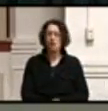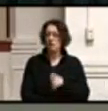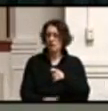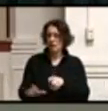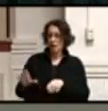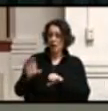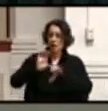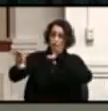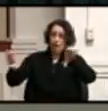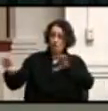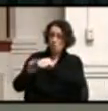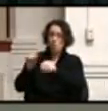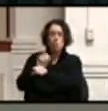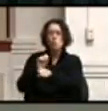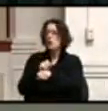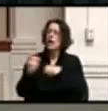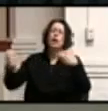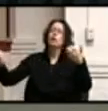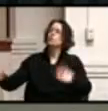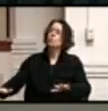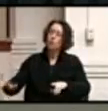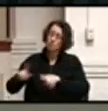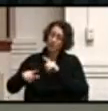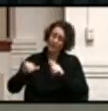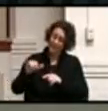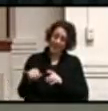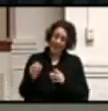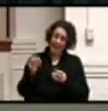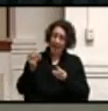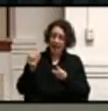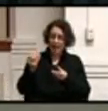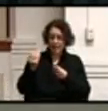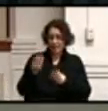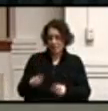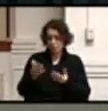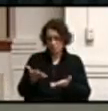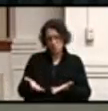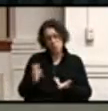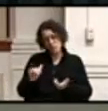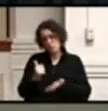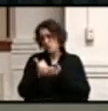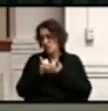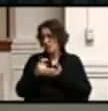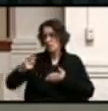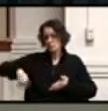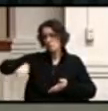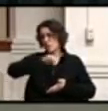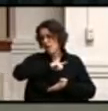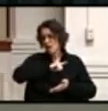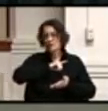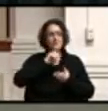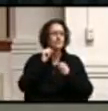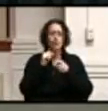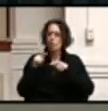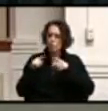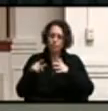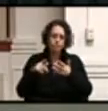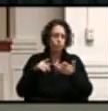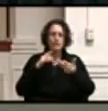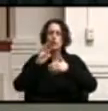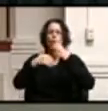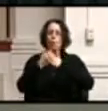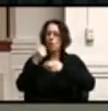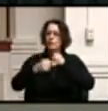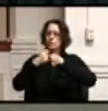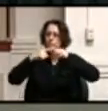it's helpful and instructive to really, you know, have a better understanding of where we're going. And to